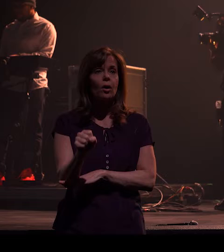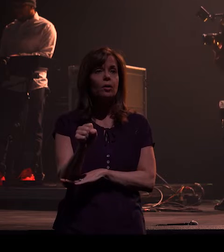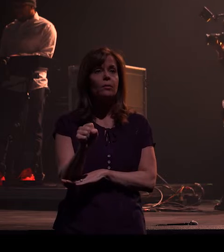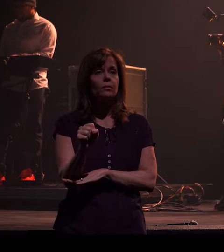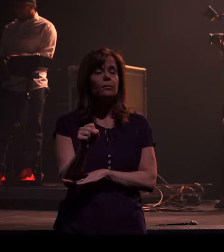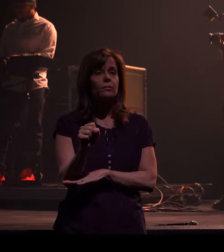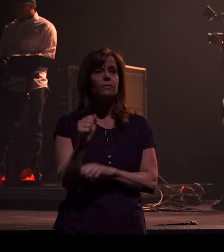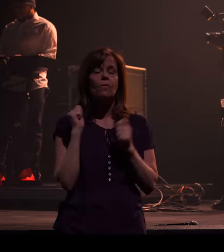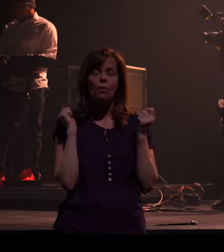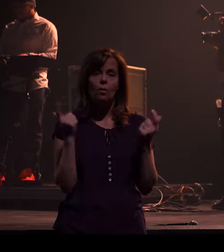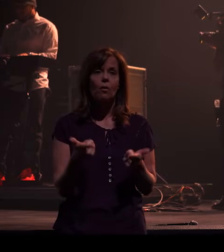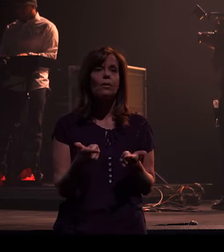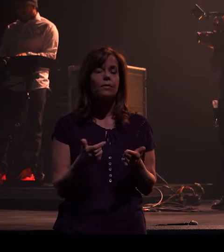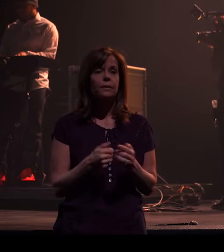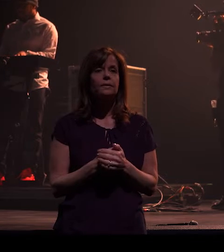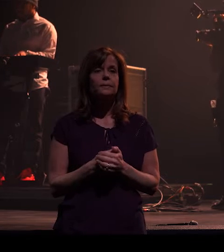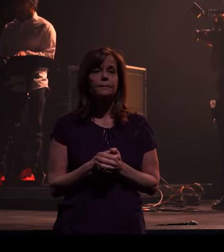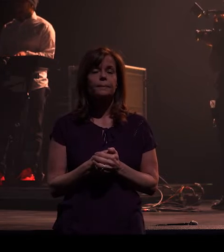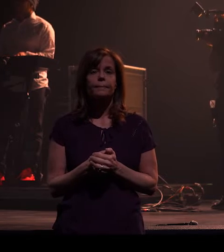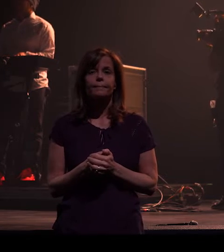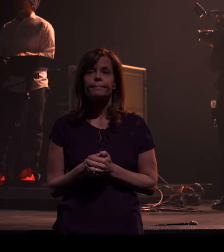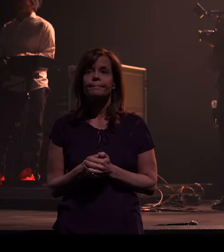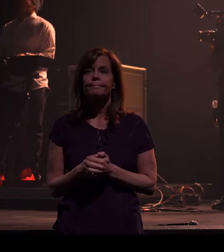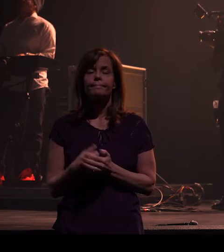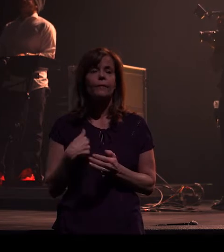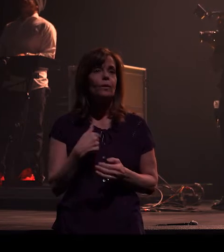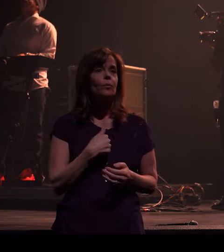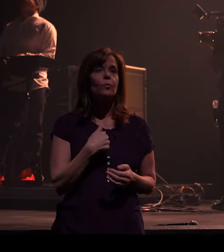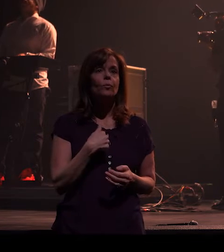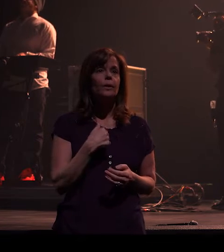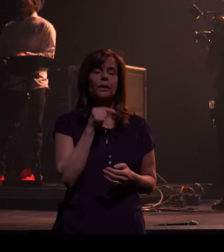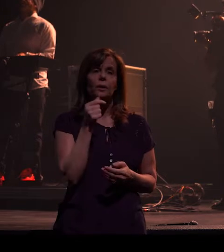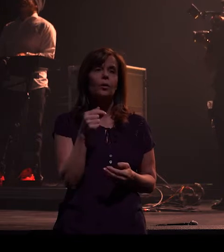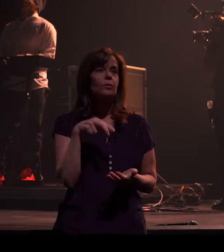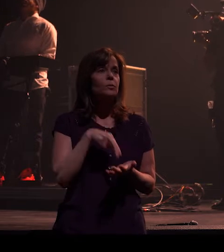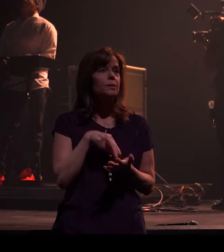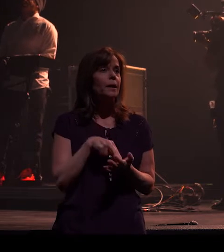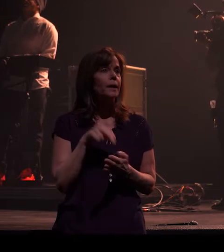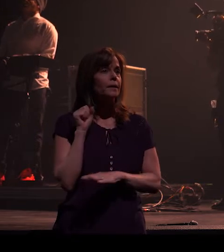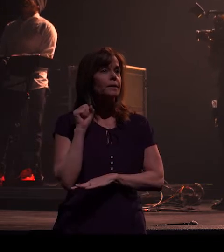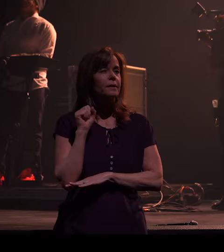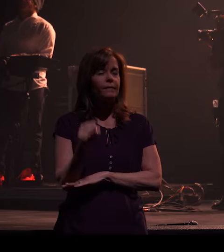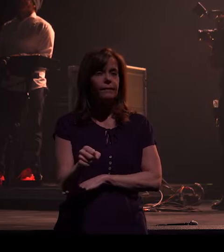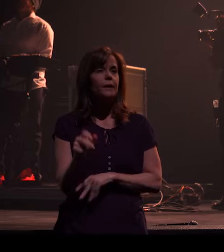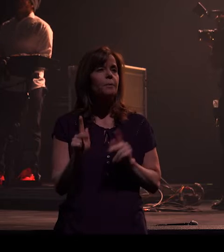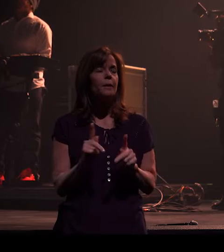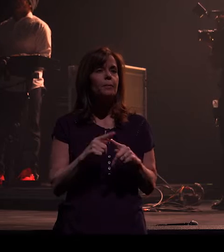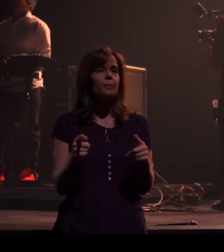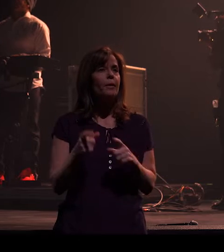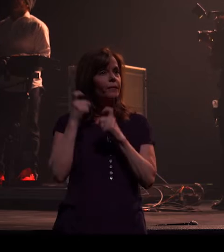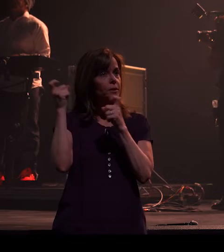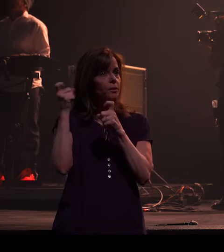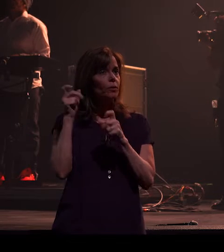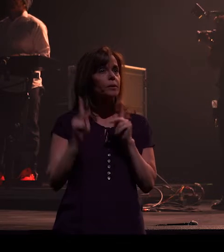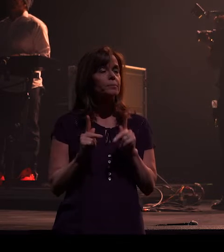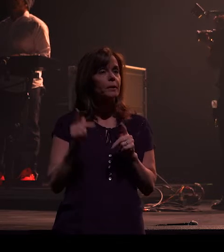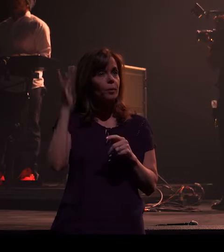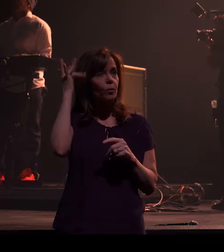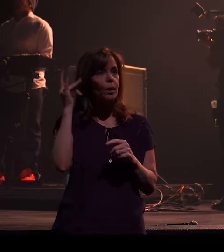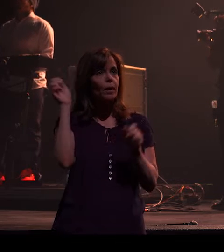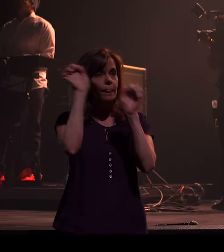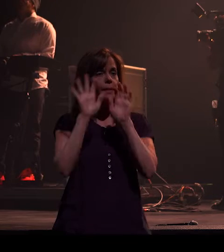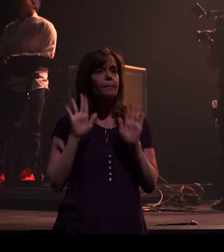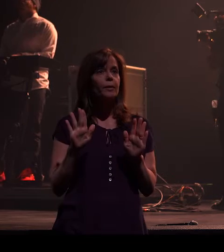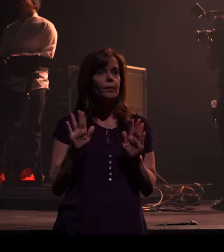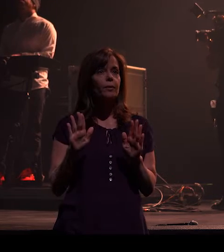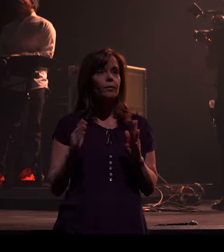through what it is that you did through him. We don't stand as defeated people. We stand as victorious people because of the miracle that you